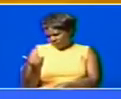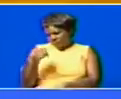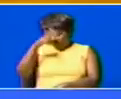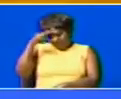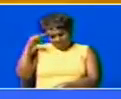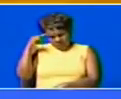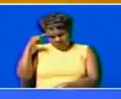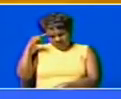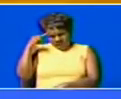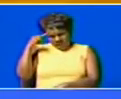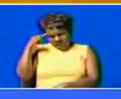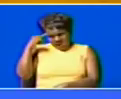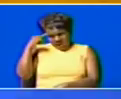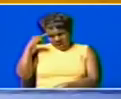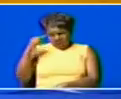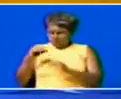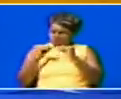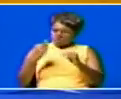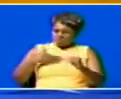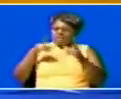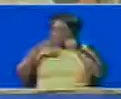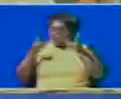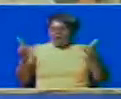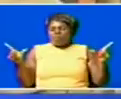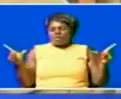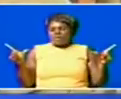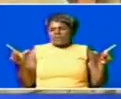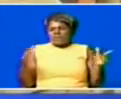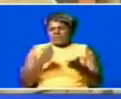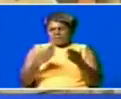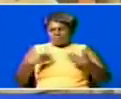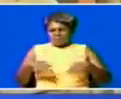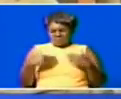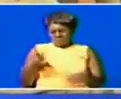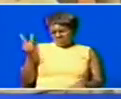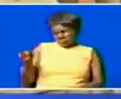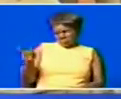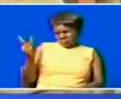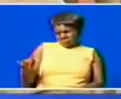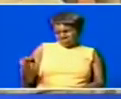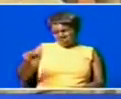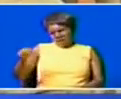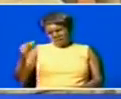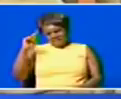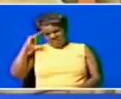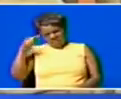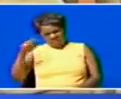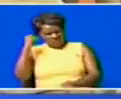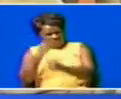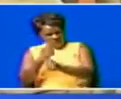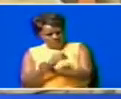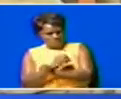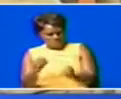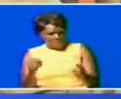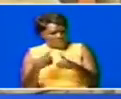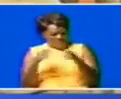Because he teaches me language. Some people may undermine her, others may think she may not perform, but